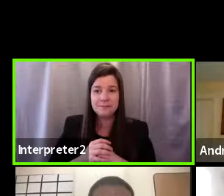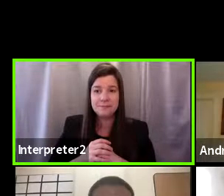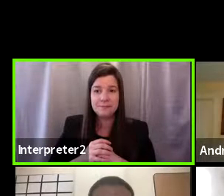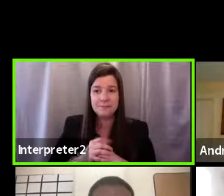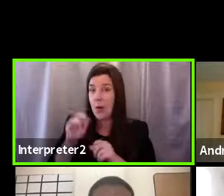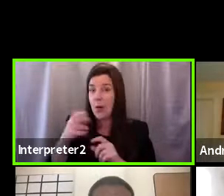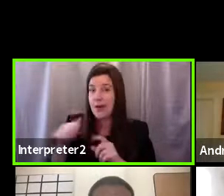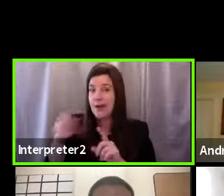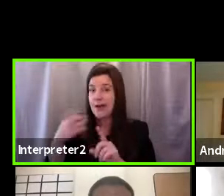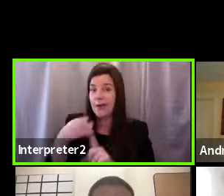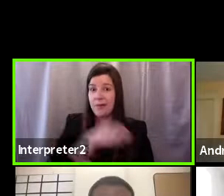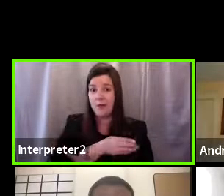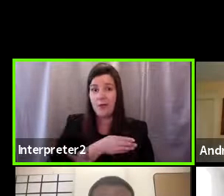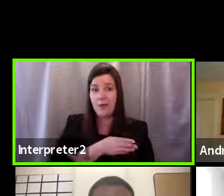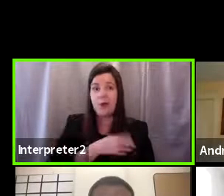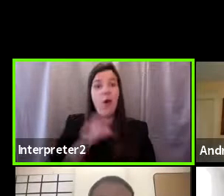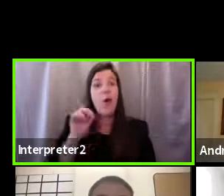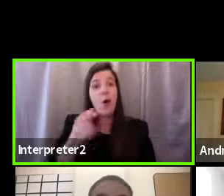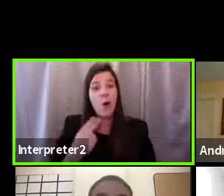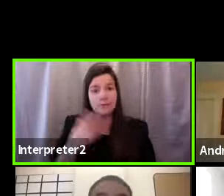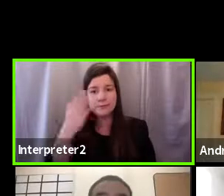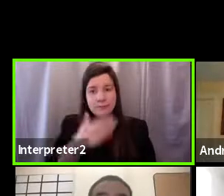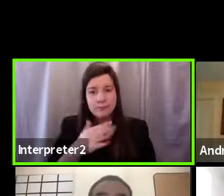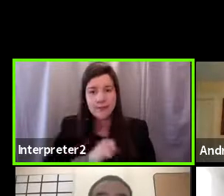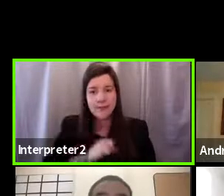All right, not seeing, Senator Eckert.